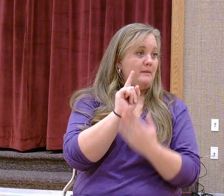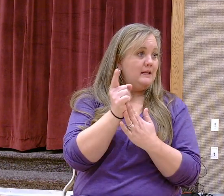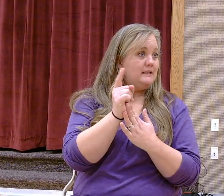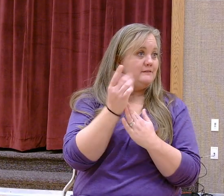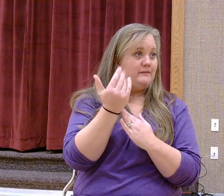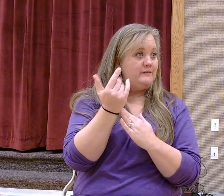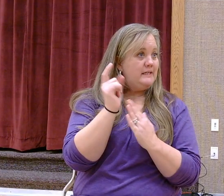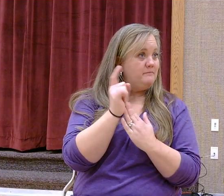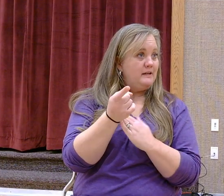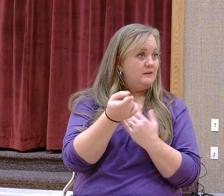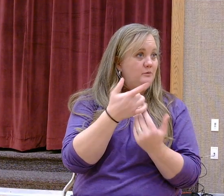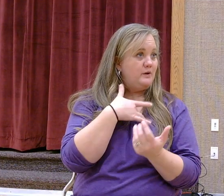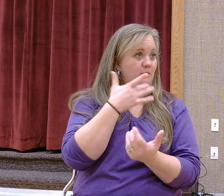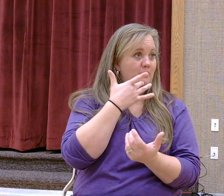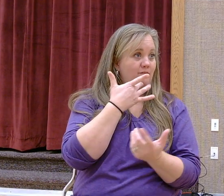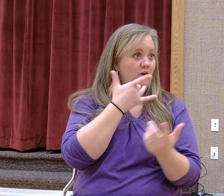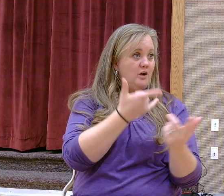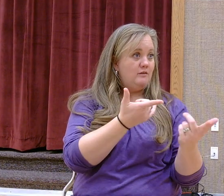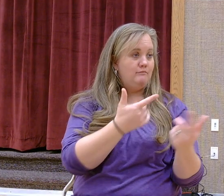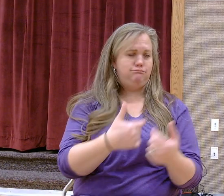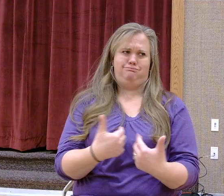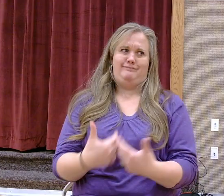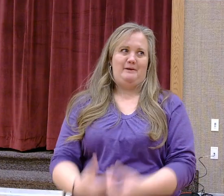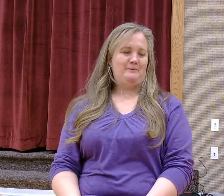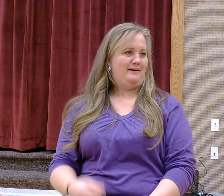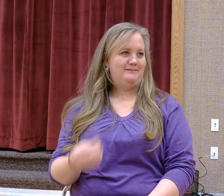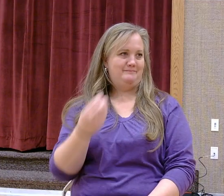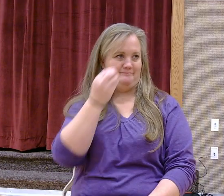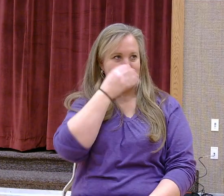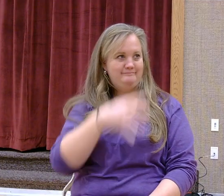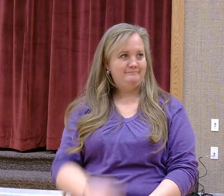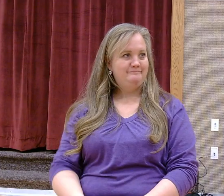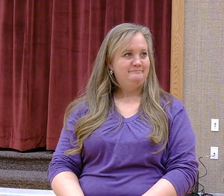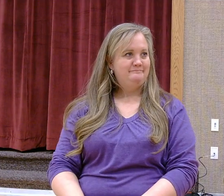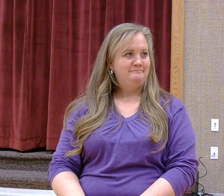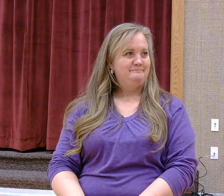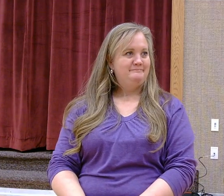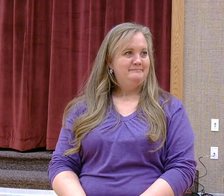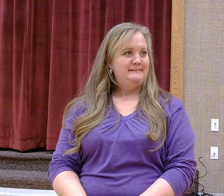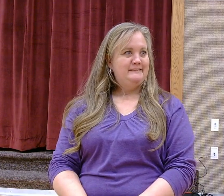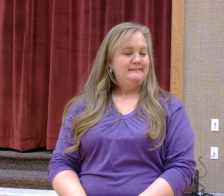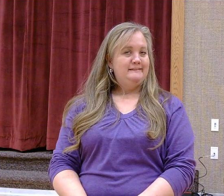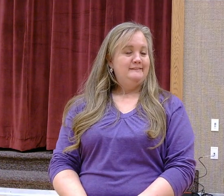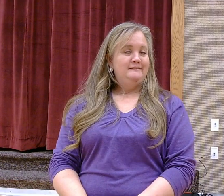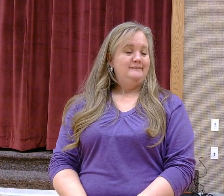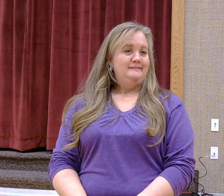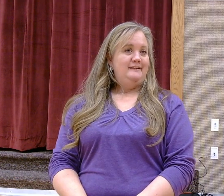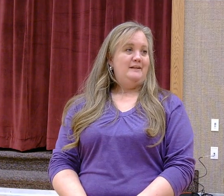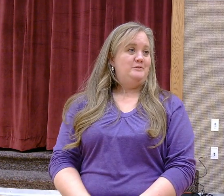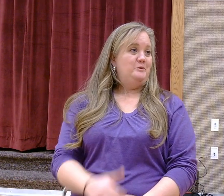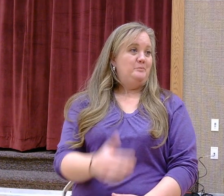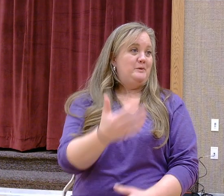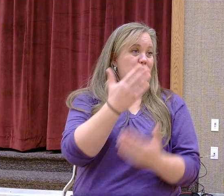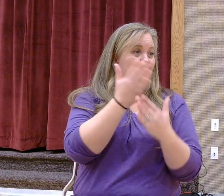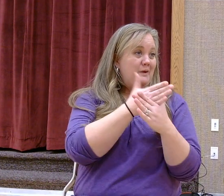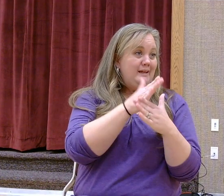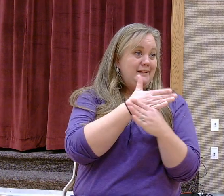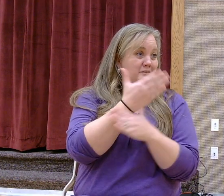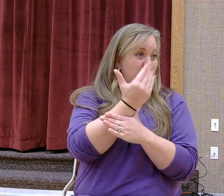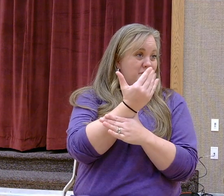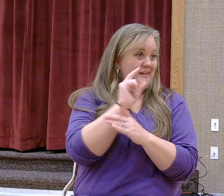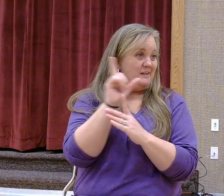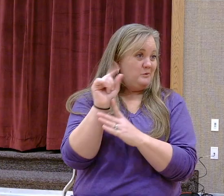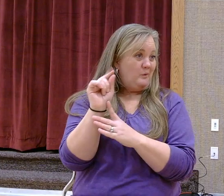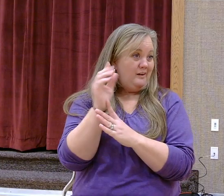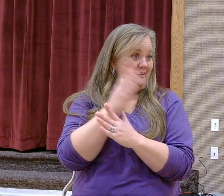Depending on what they want. It's like the emergency we got you waste your